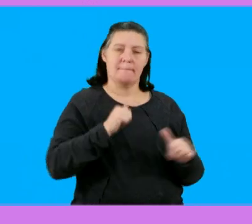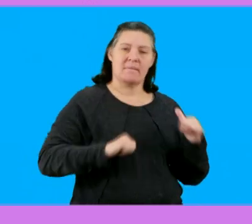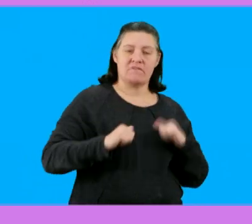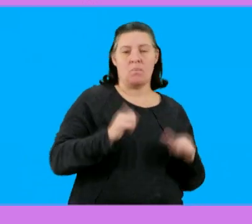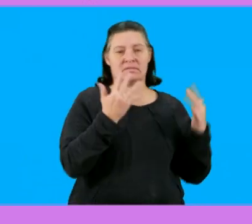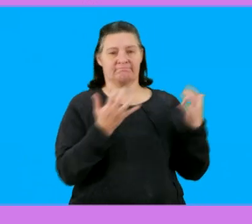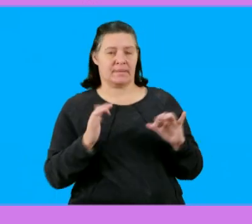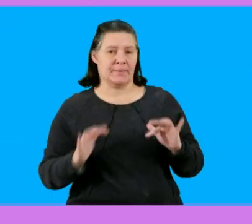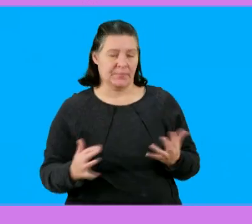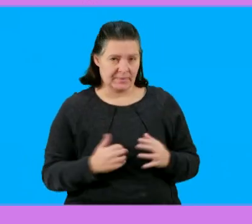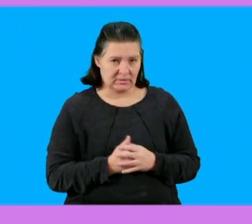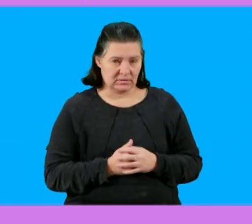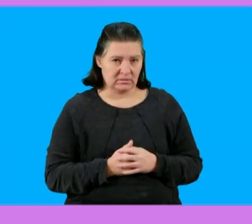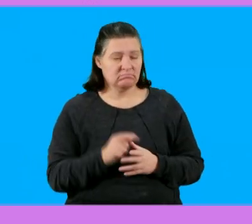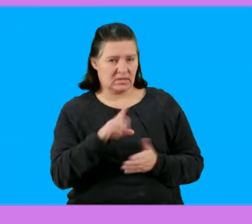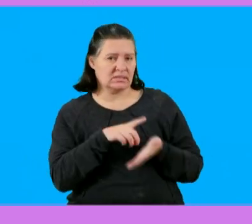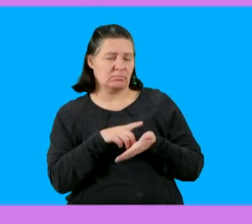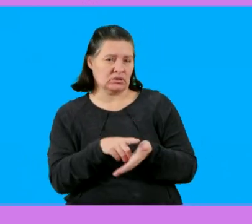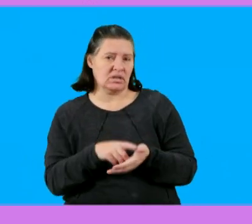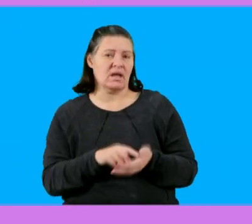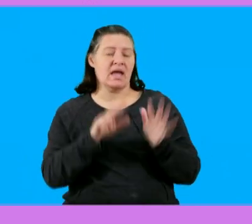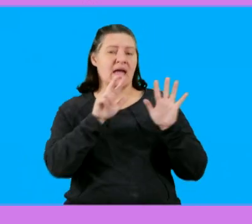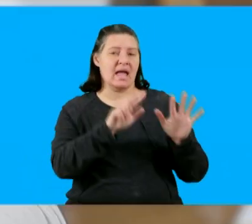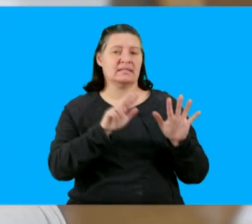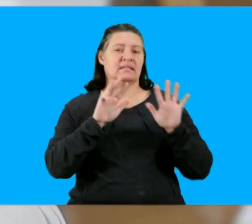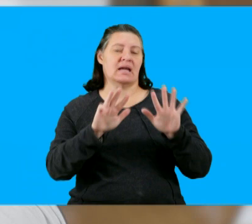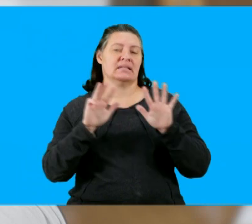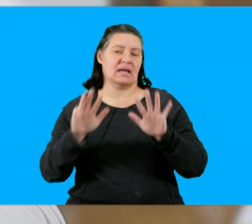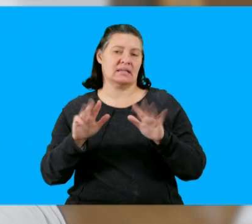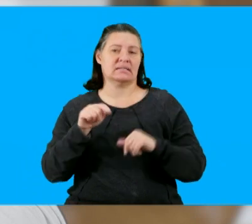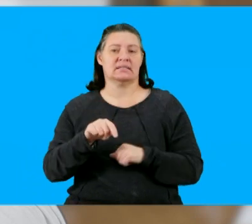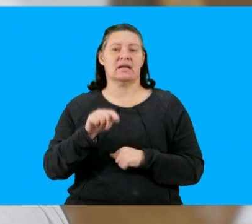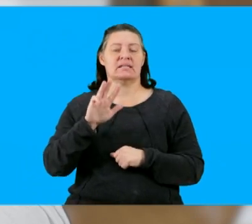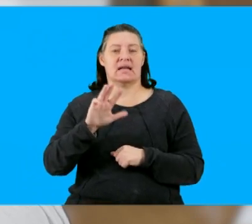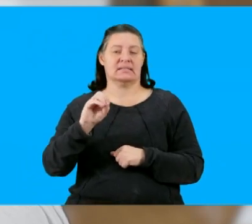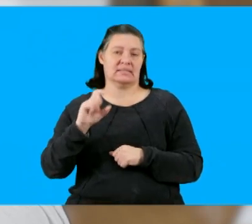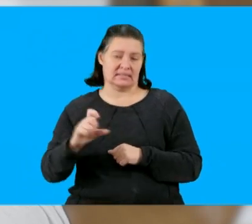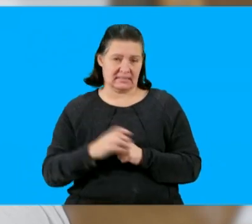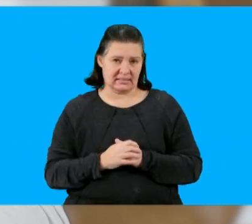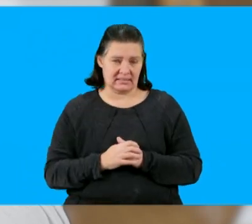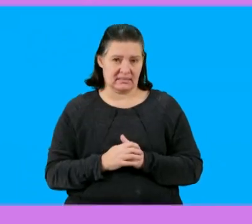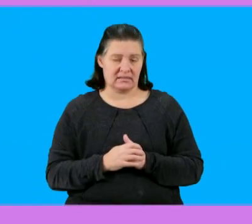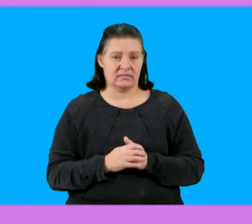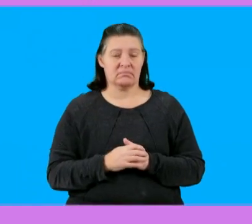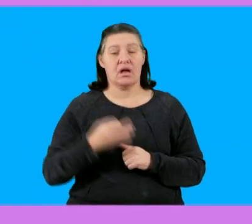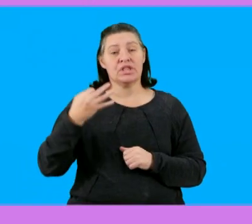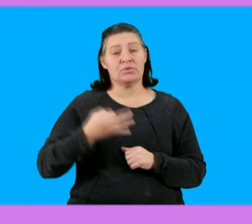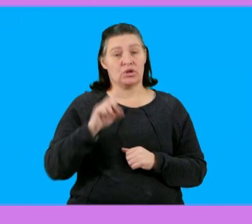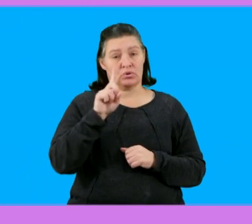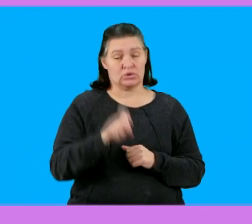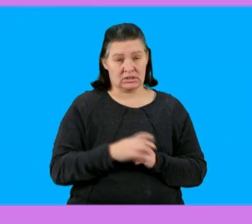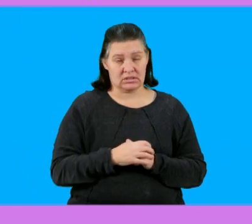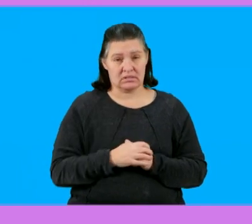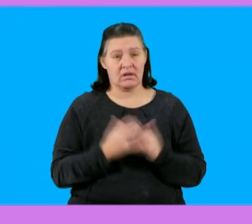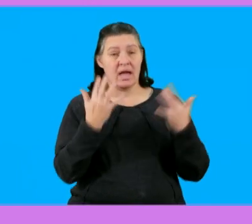to perform these calculations. So that's the deposit, 899 Rand and 90 cents. Then our third